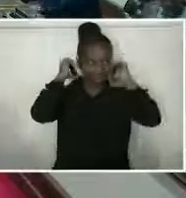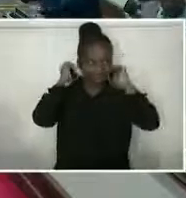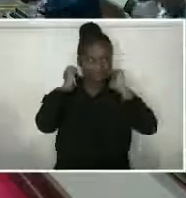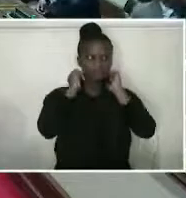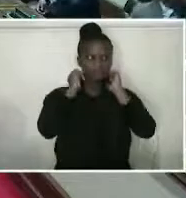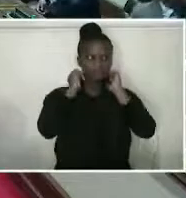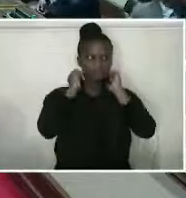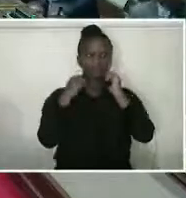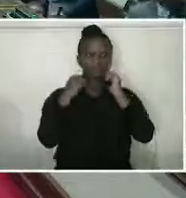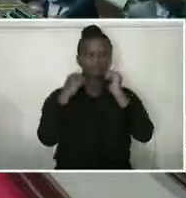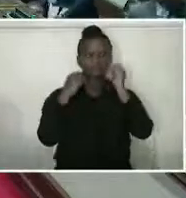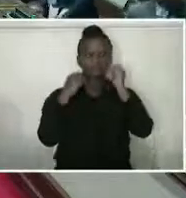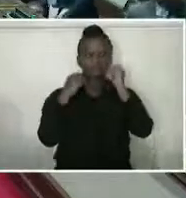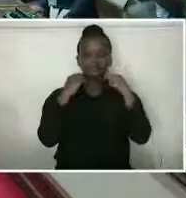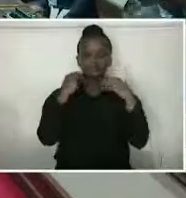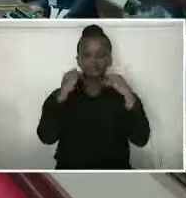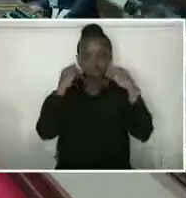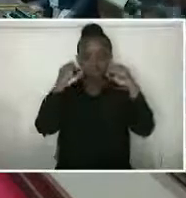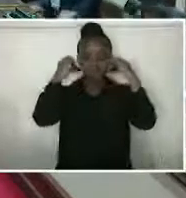Thank you, Speaker. Thank you, Speaker.